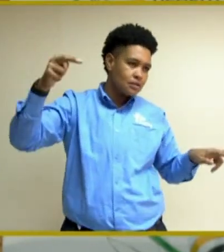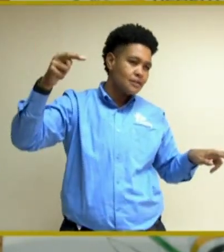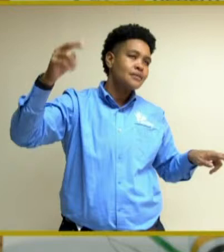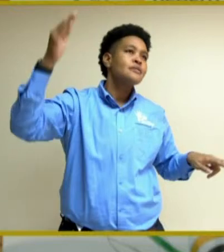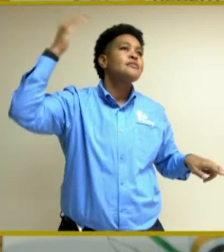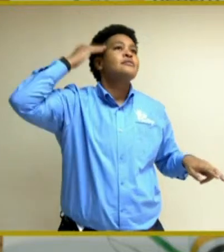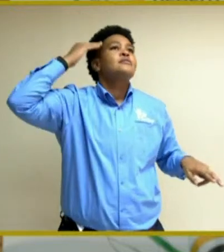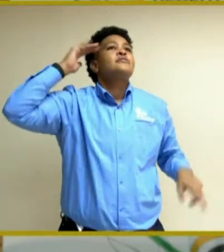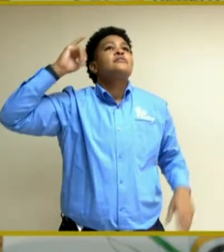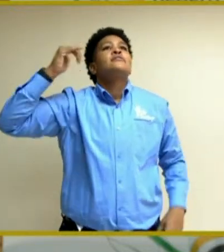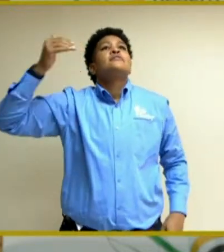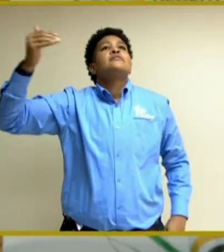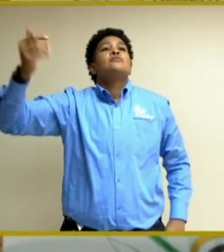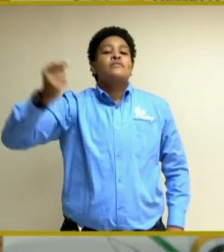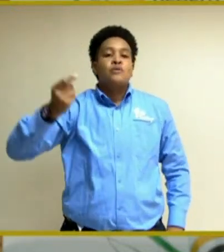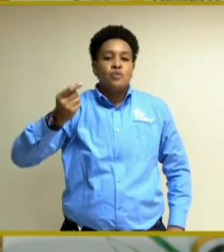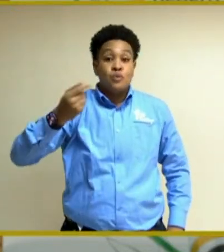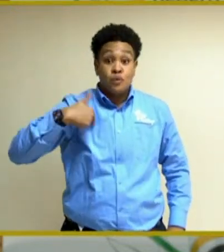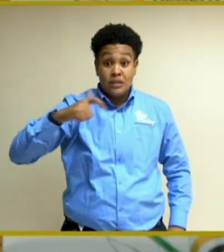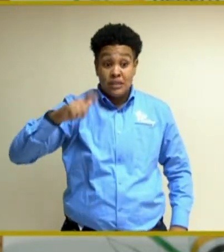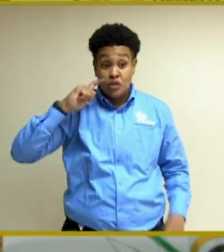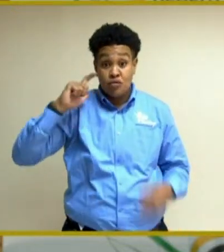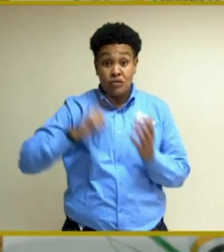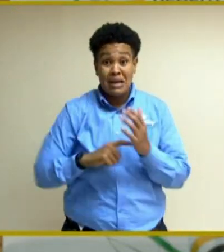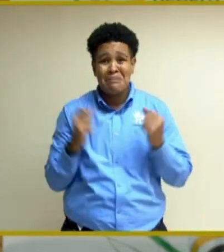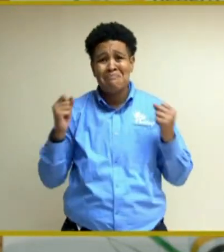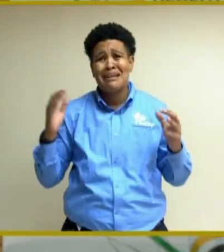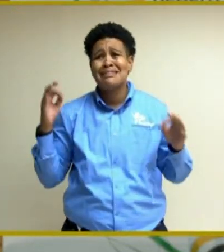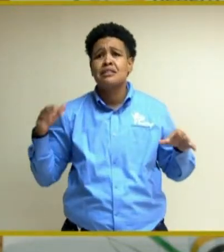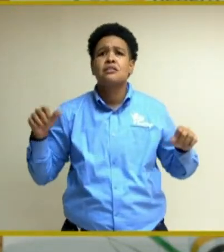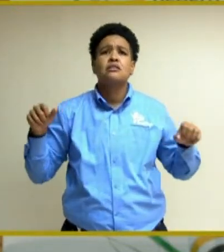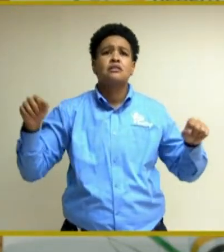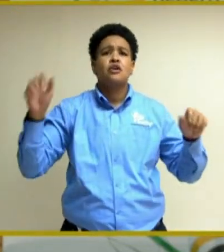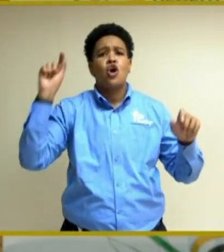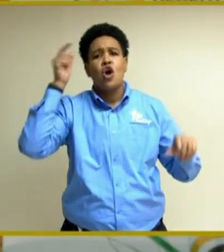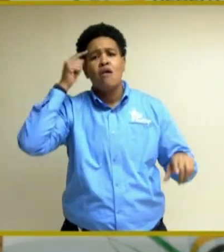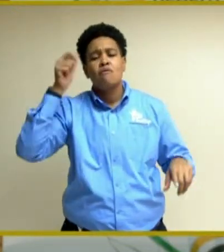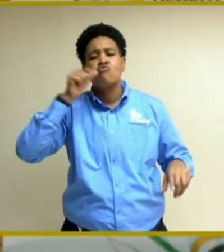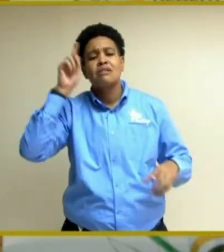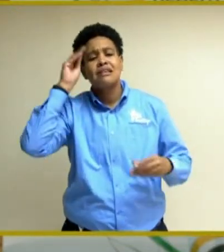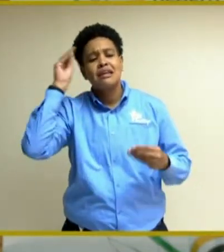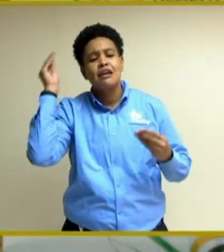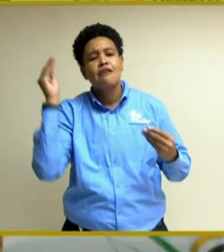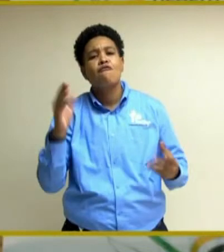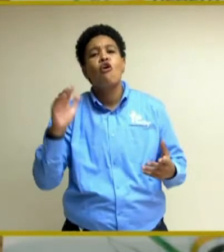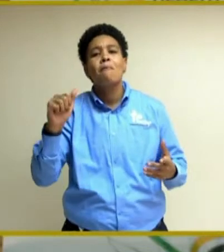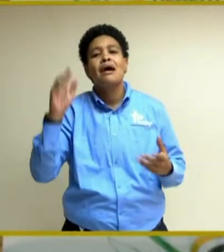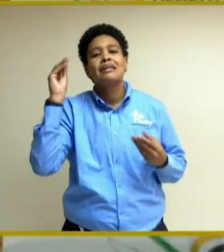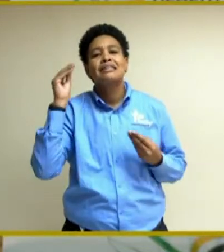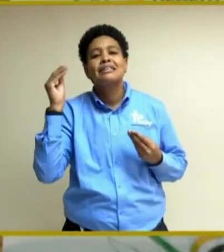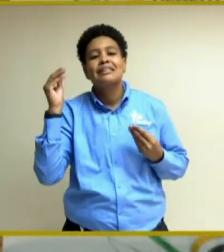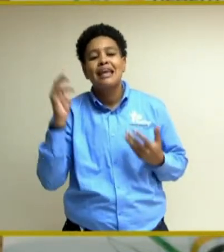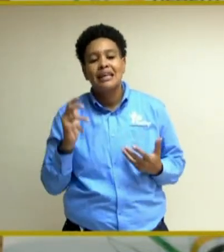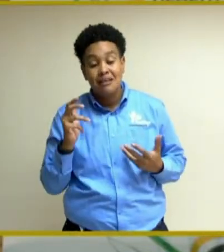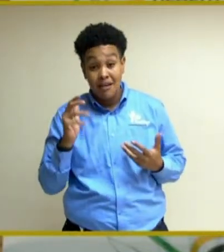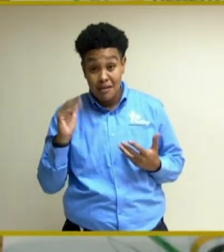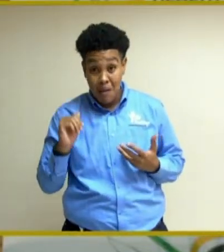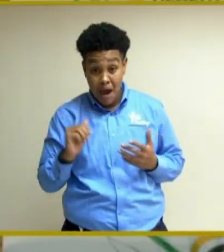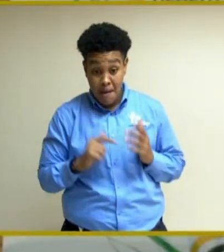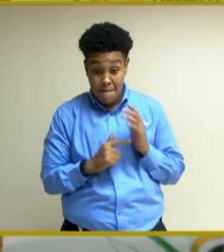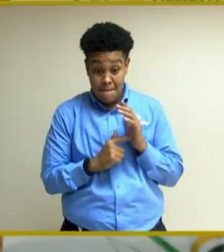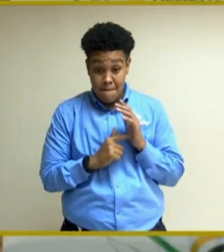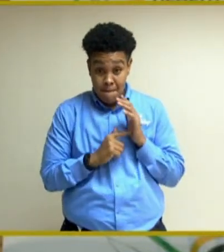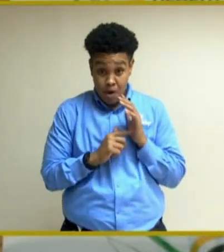to recognize that many of the decisions that the government has taken has been informed by data, by